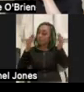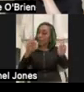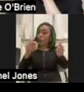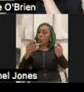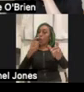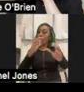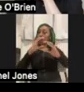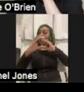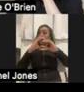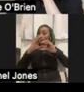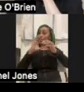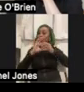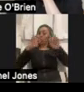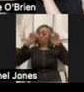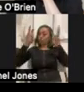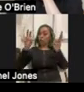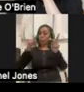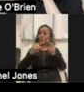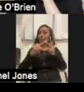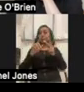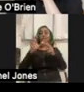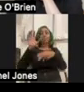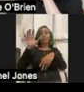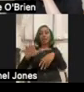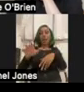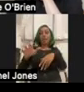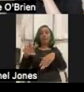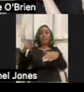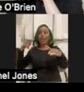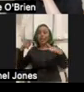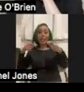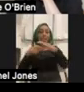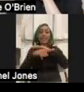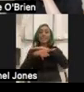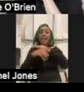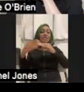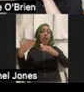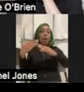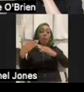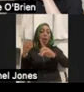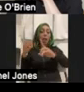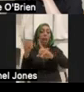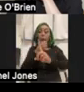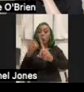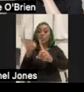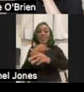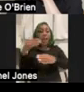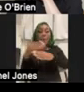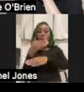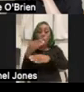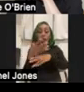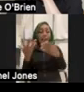that. Others have been sites of, for example, escapes from abusive employers, where kind of